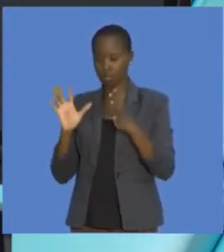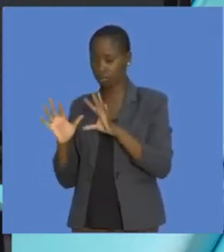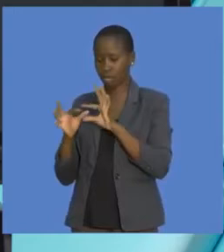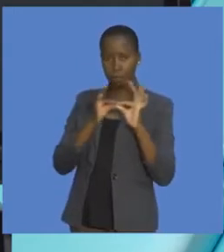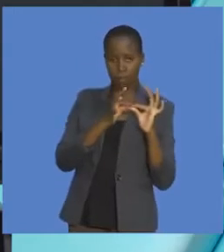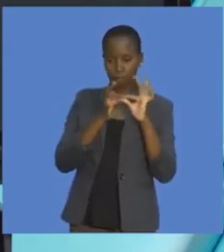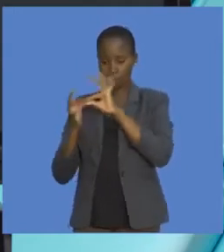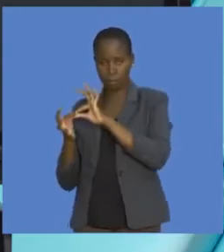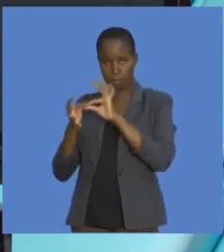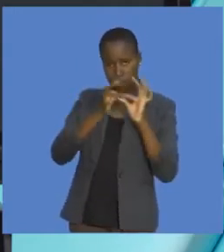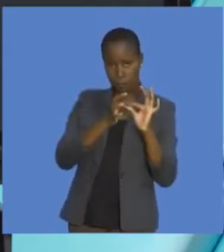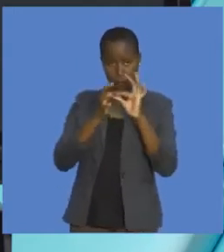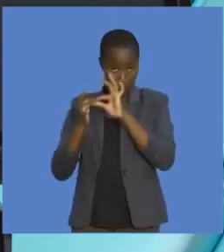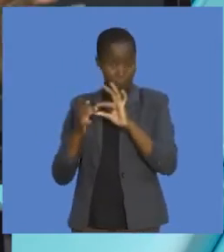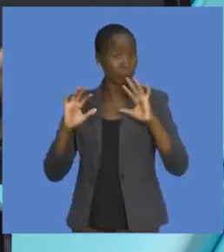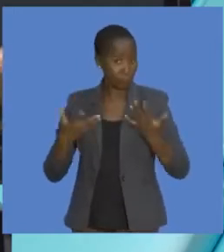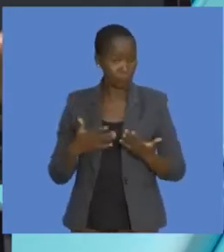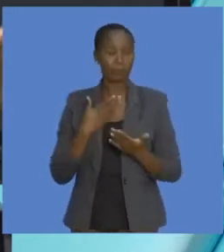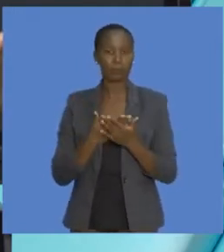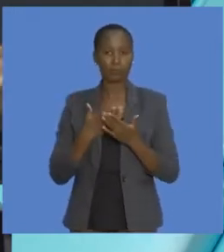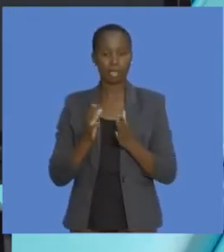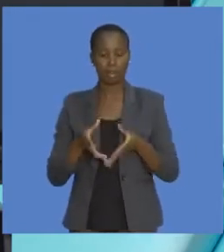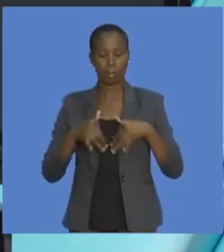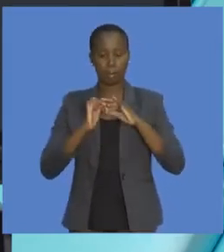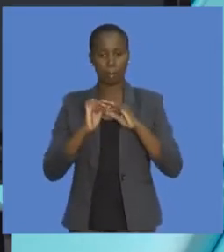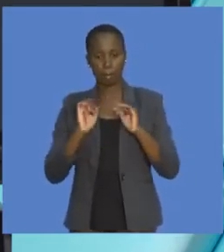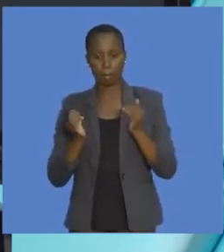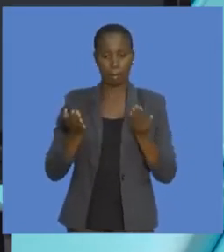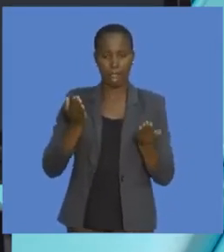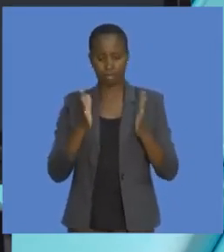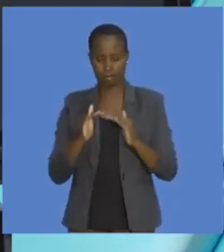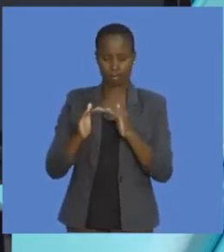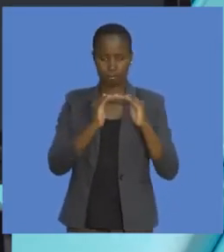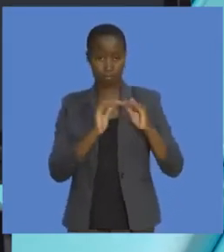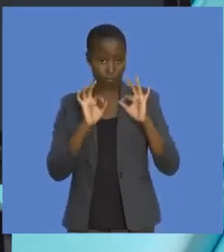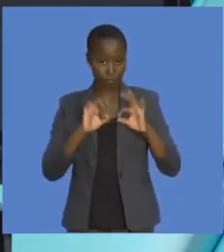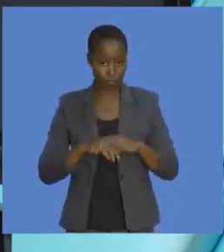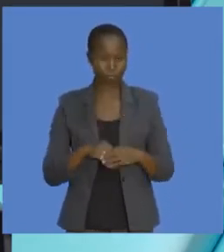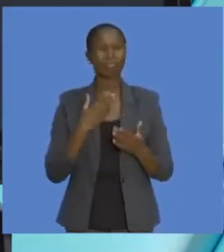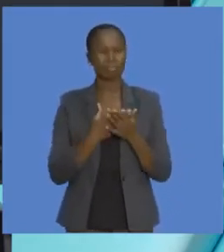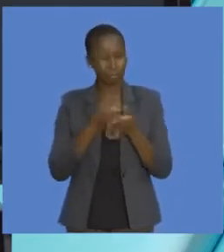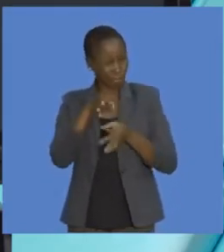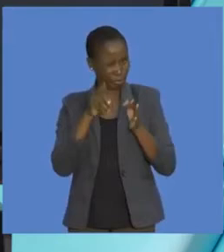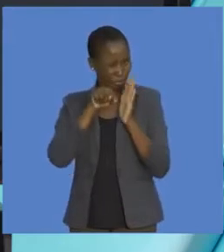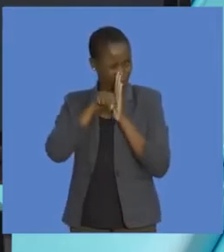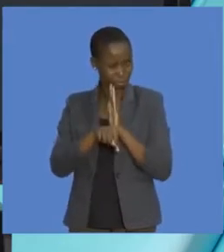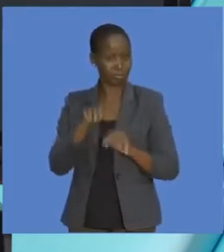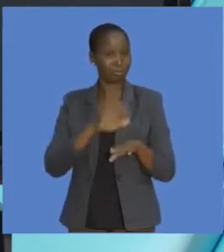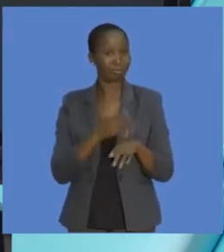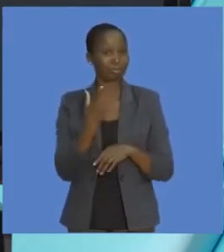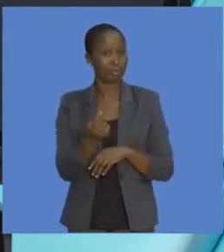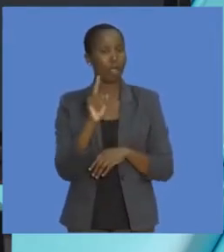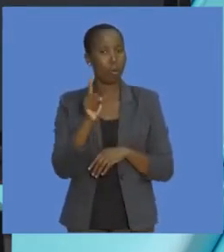systems work together to bring about balance. And so let's try and unpack that in this segment, and we'll try and compare